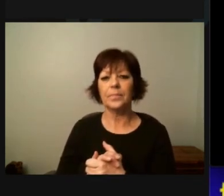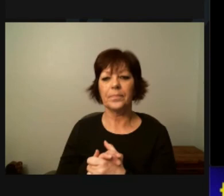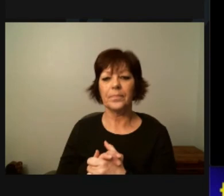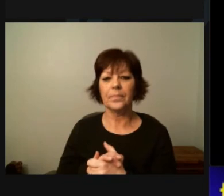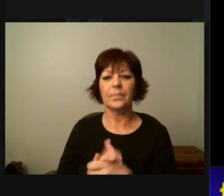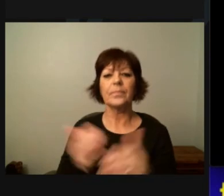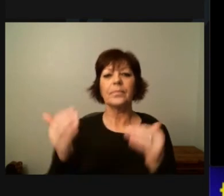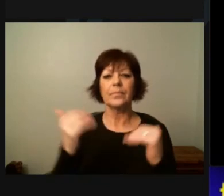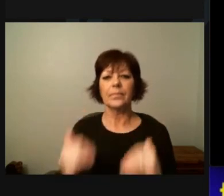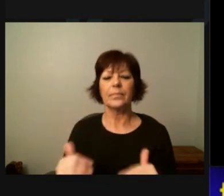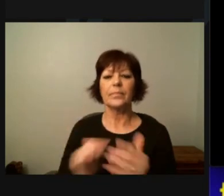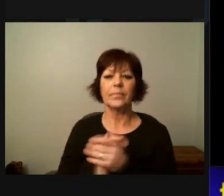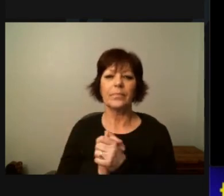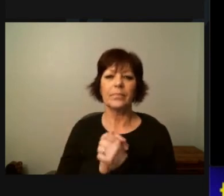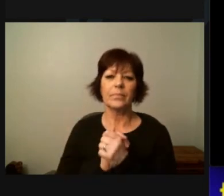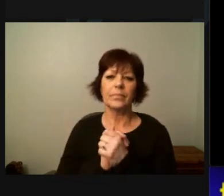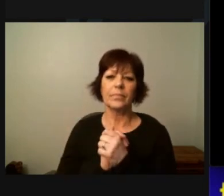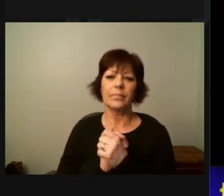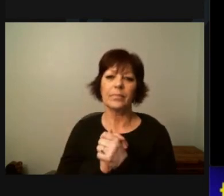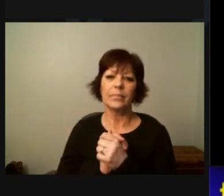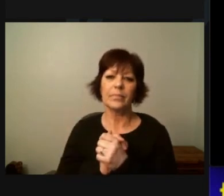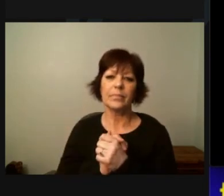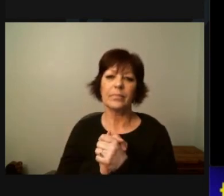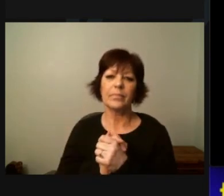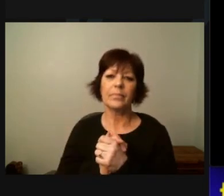Next slide, please.